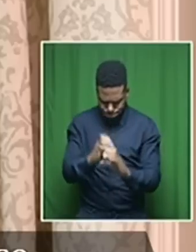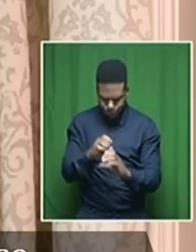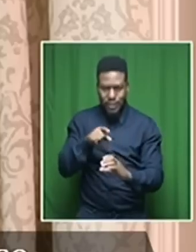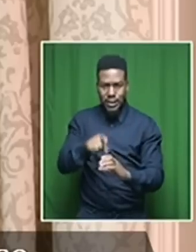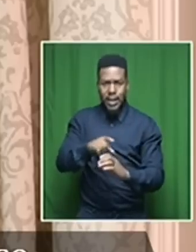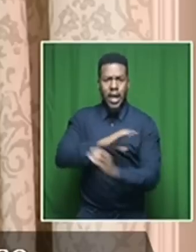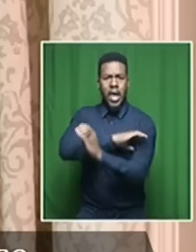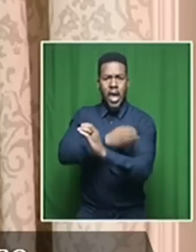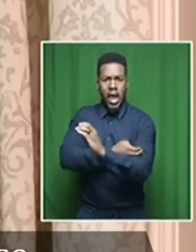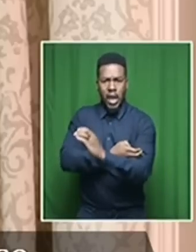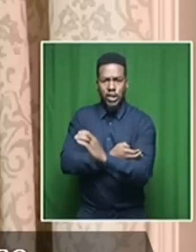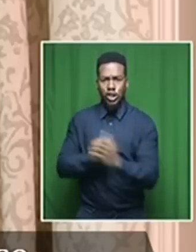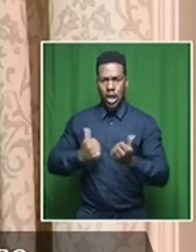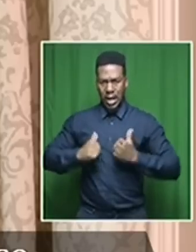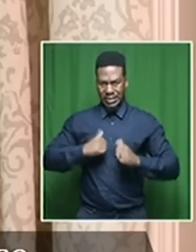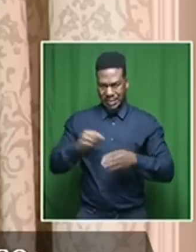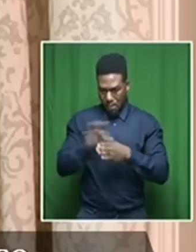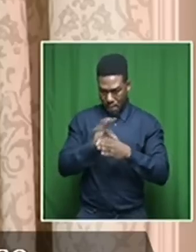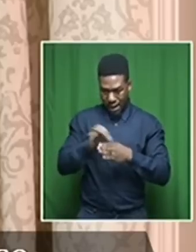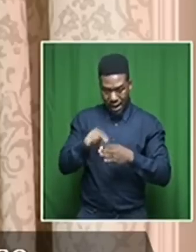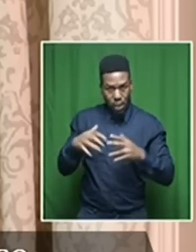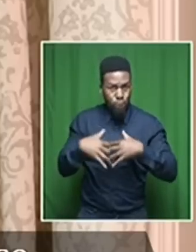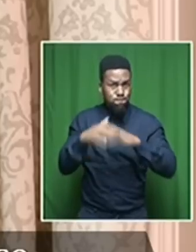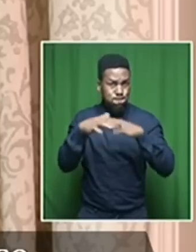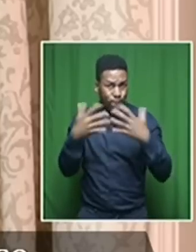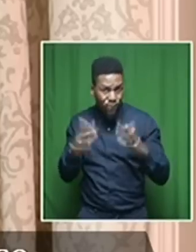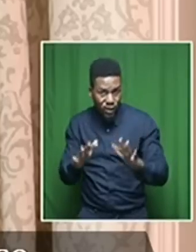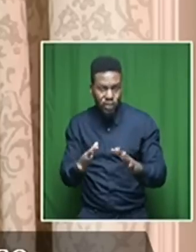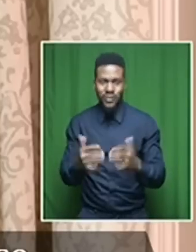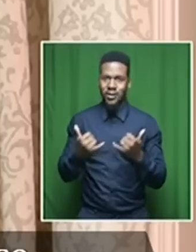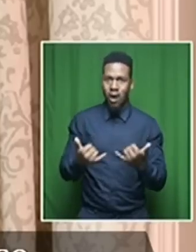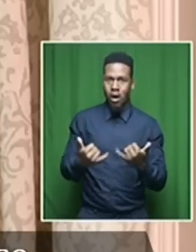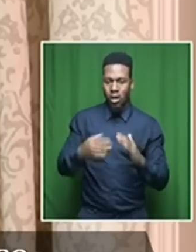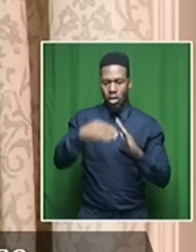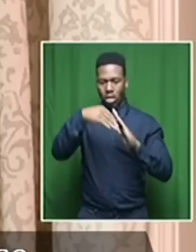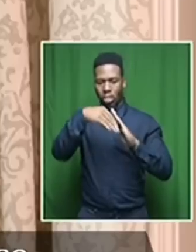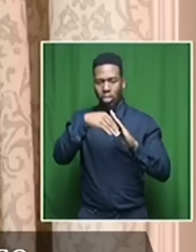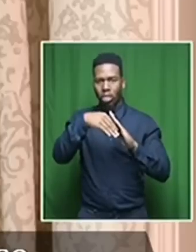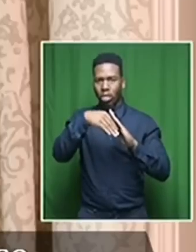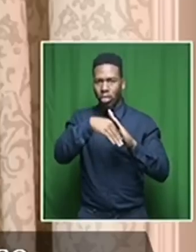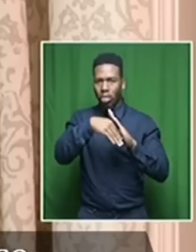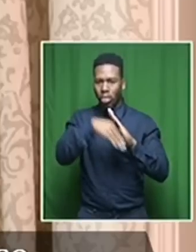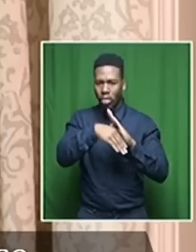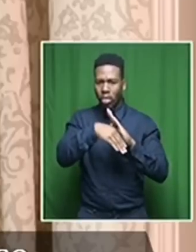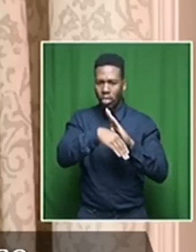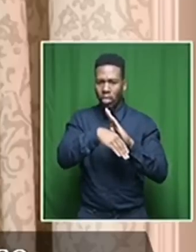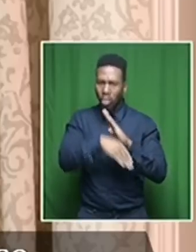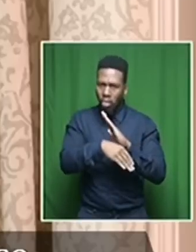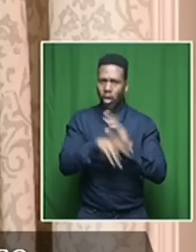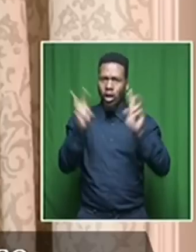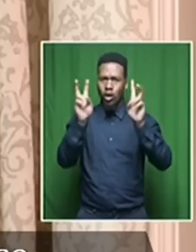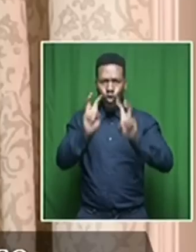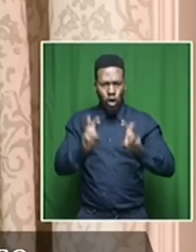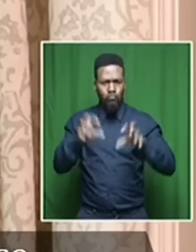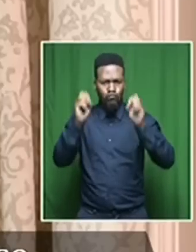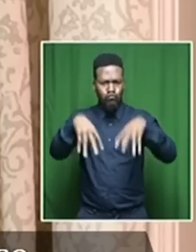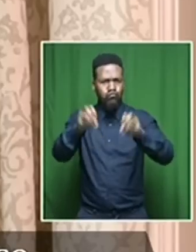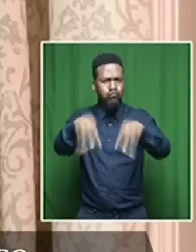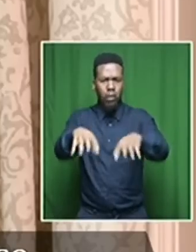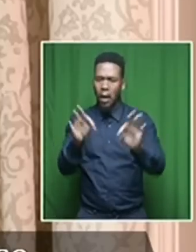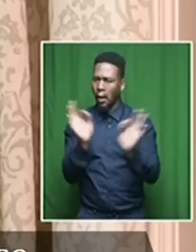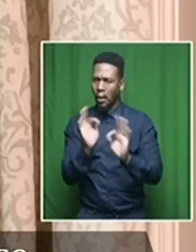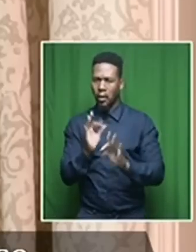Plan, there has since been a steady decline in the severity of load shedding.